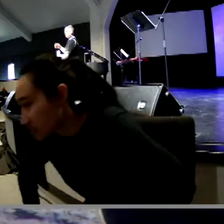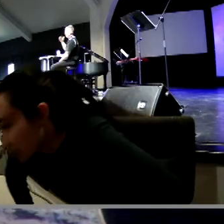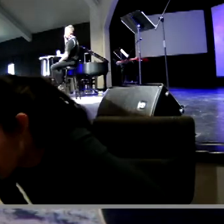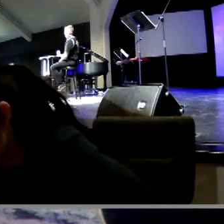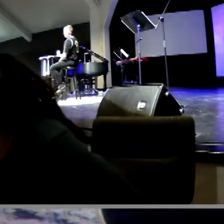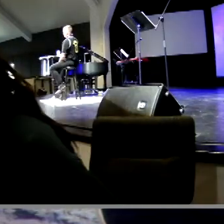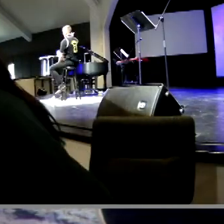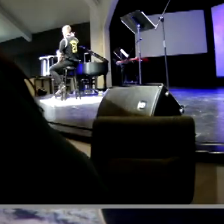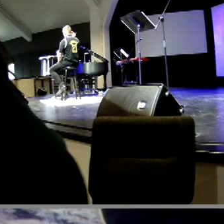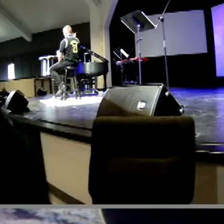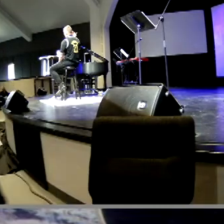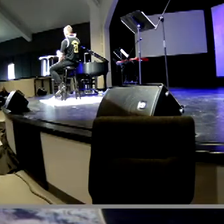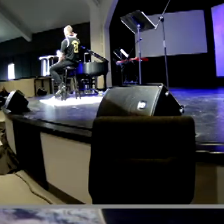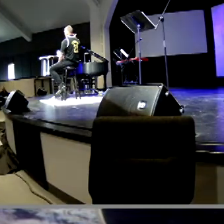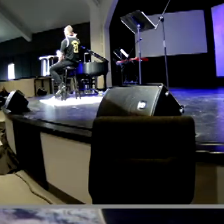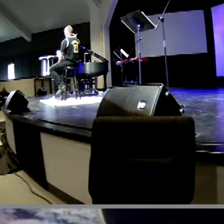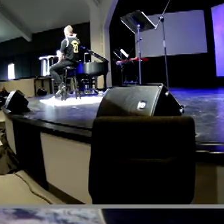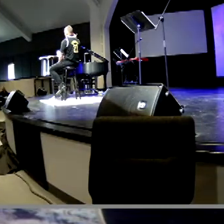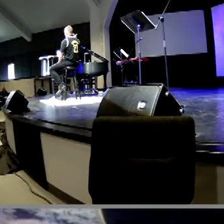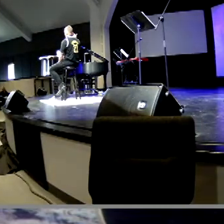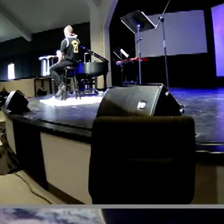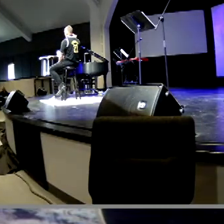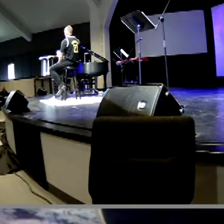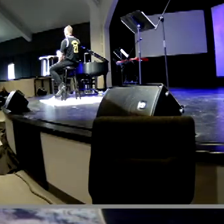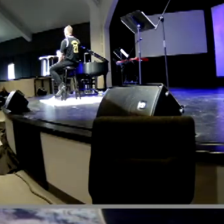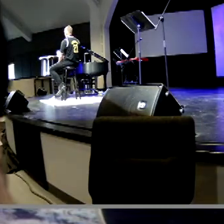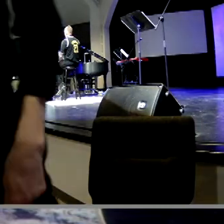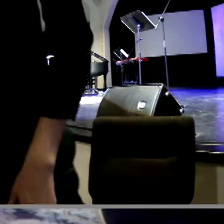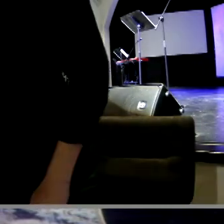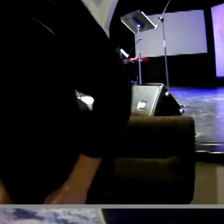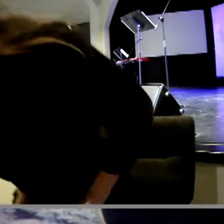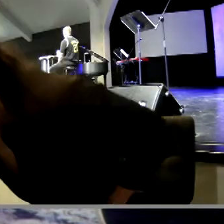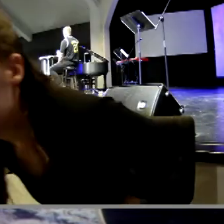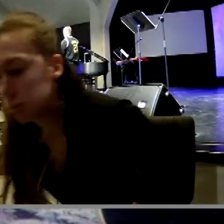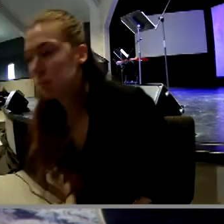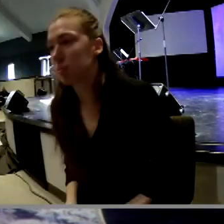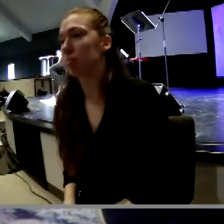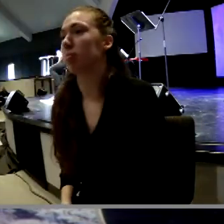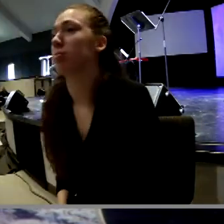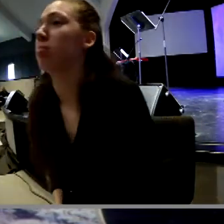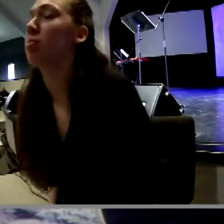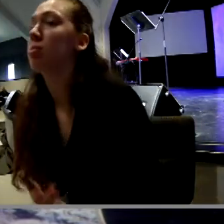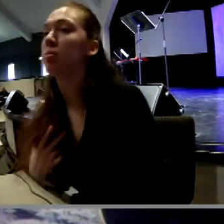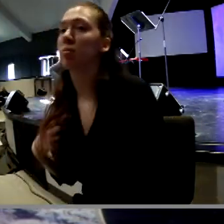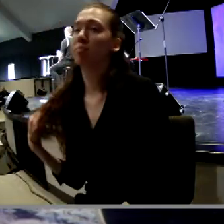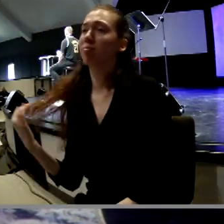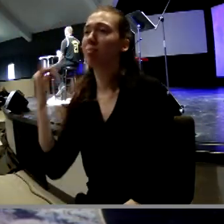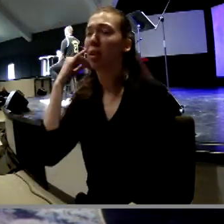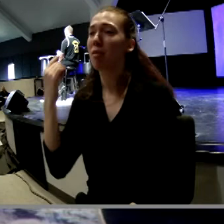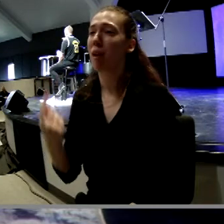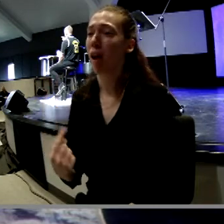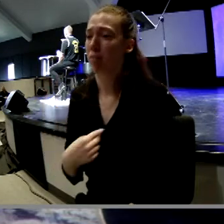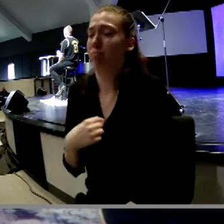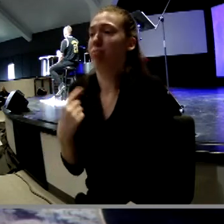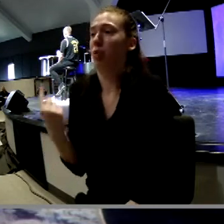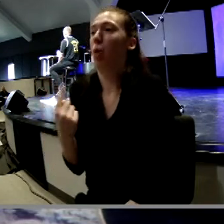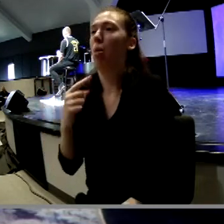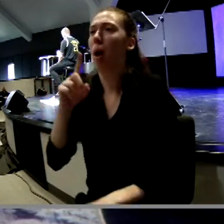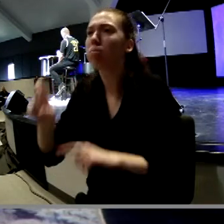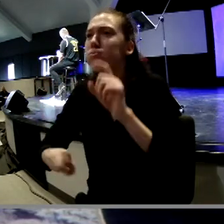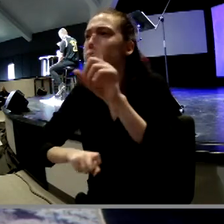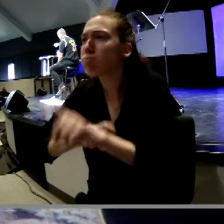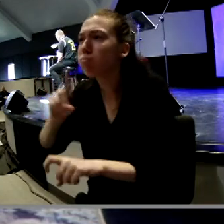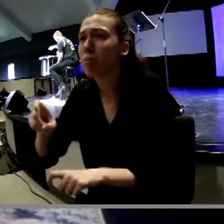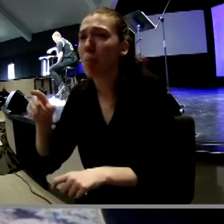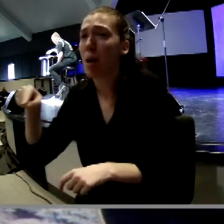See, these are all questions that I'm having that I want you to start asking too. Because if I'm not the only one asking them and you start asking them with